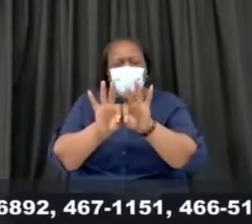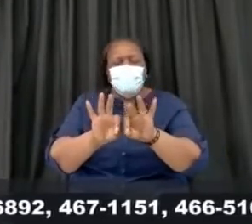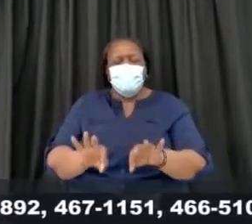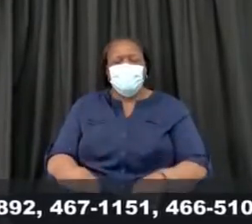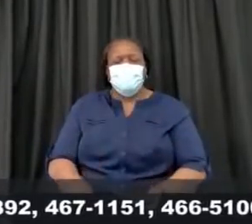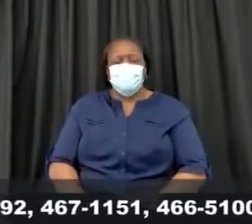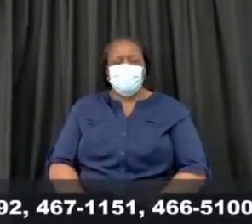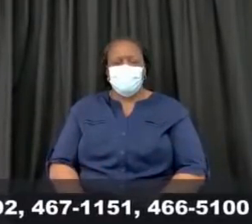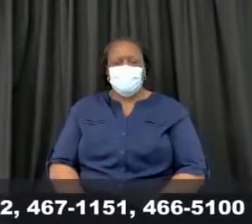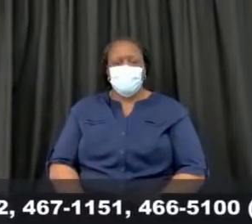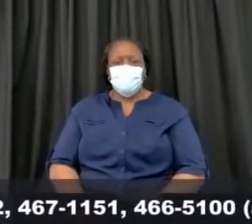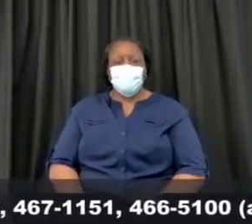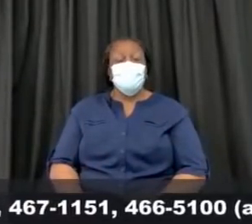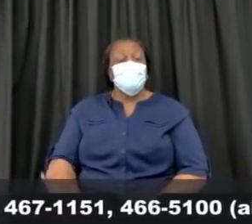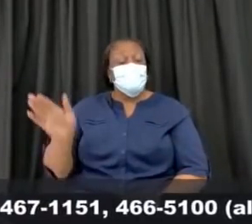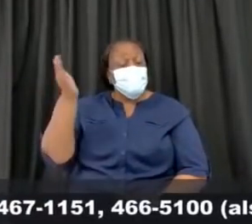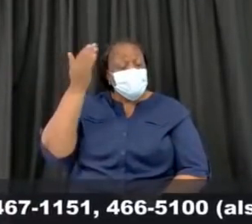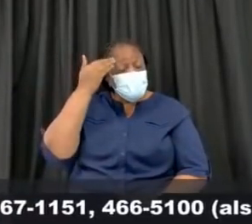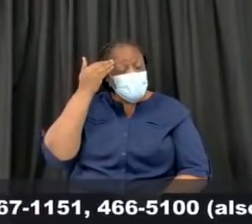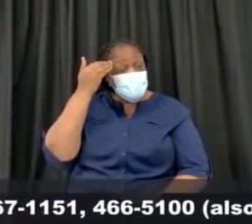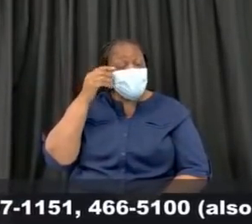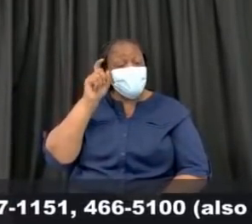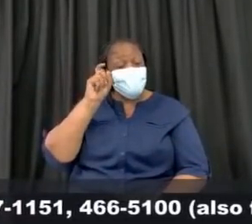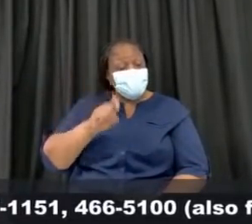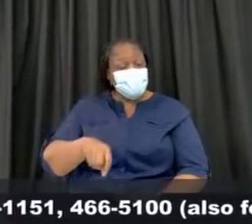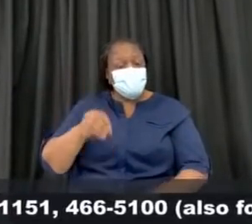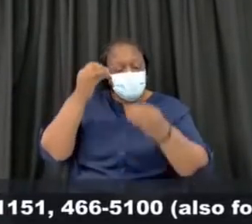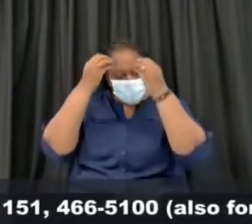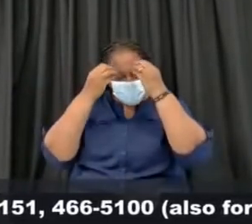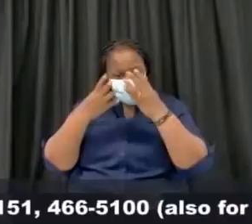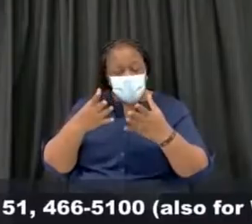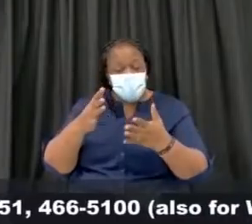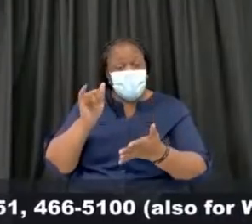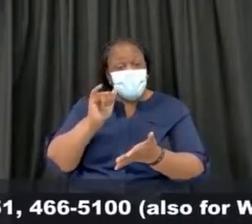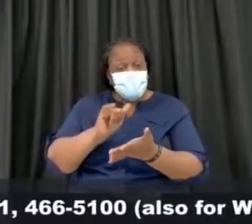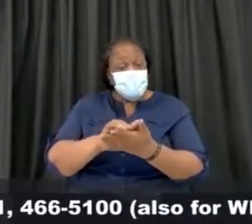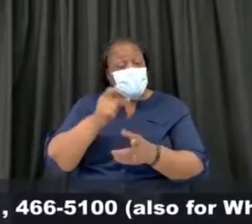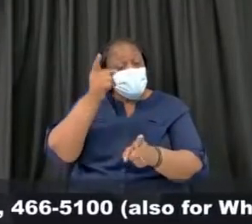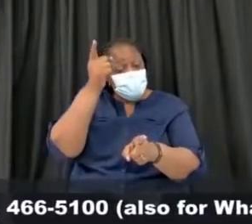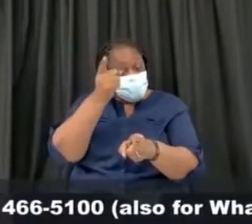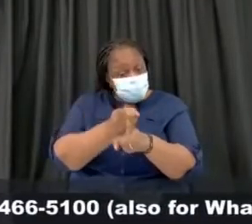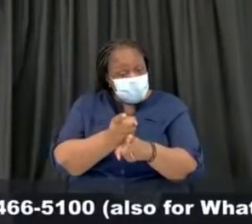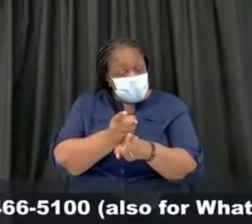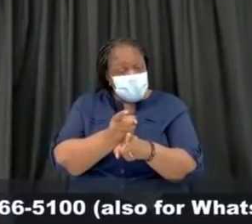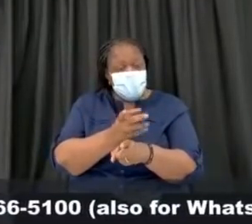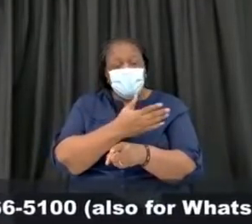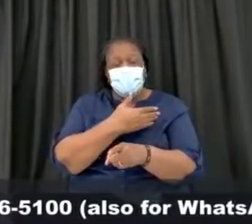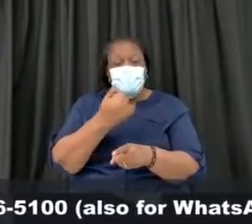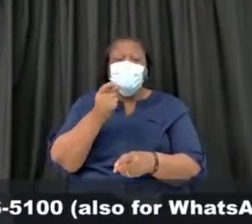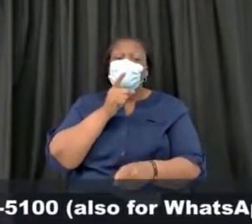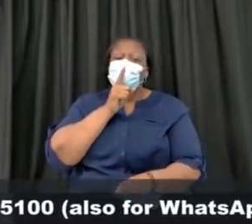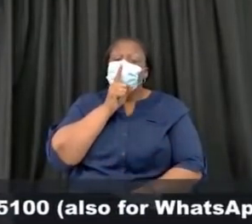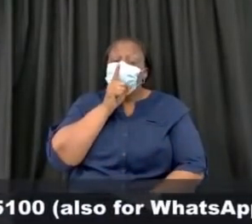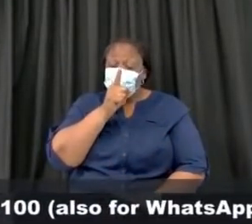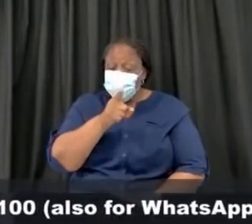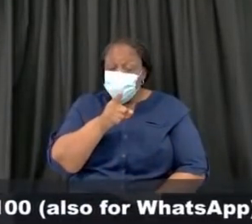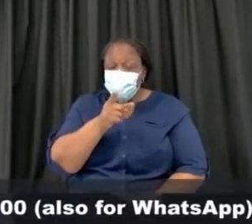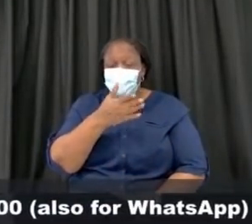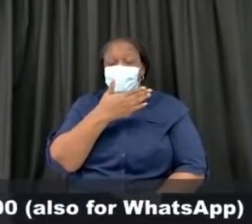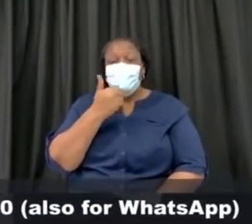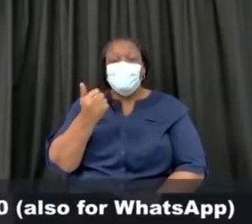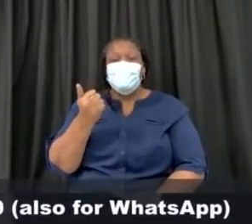on information that is accurate, information that is credible, information that is up to